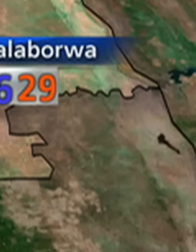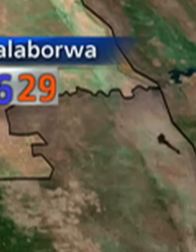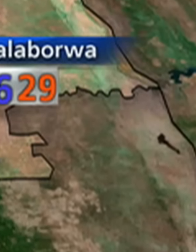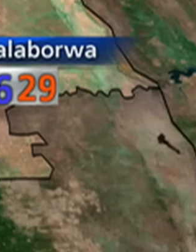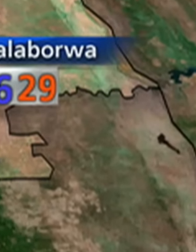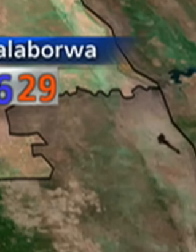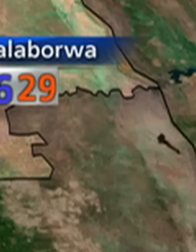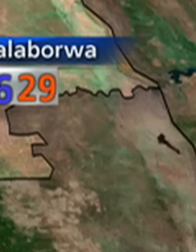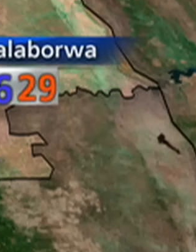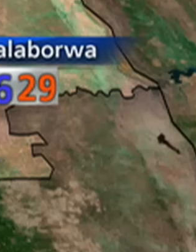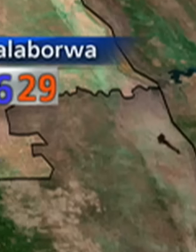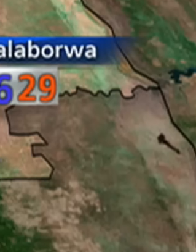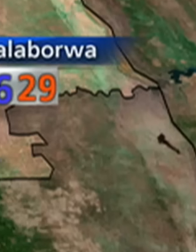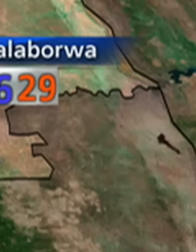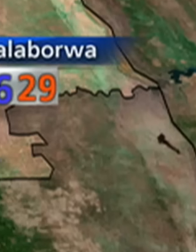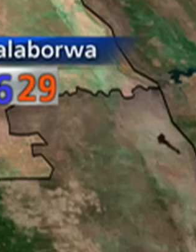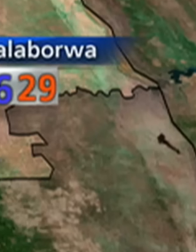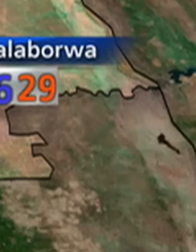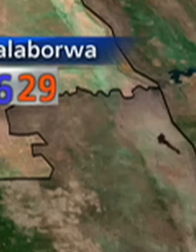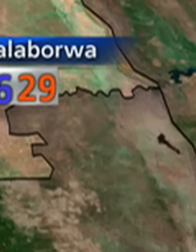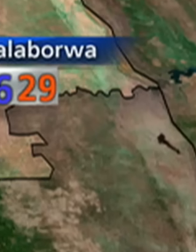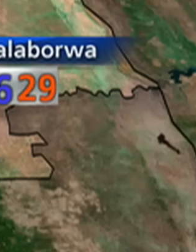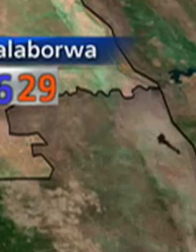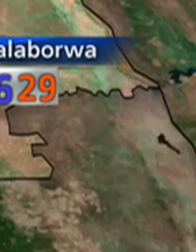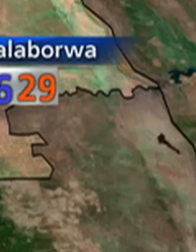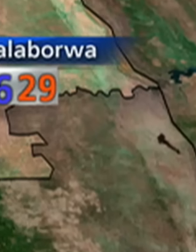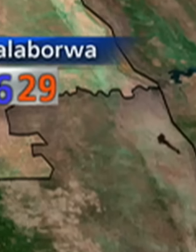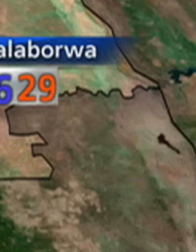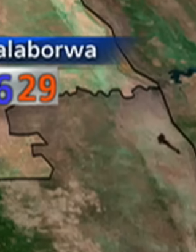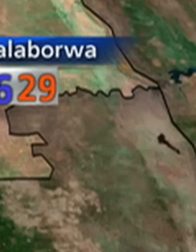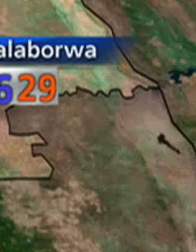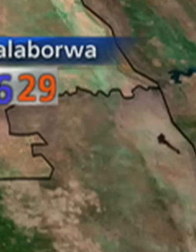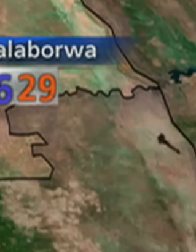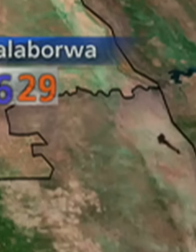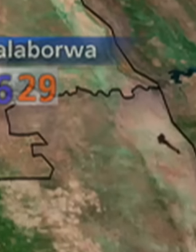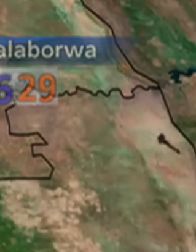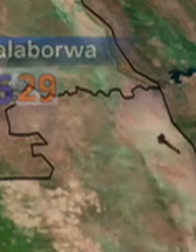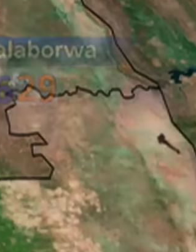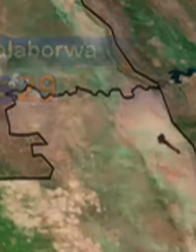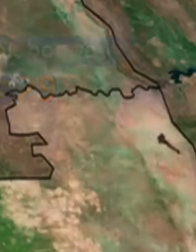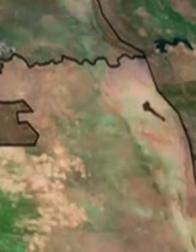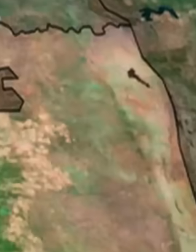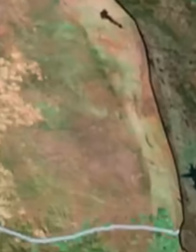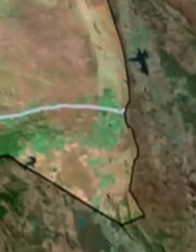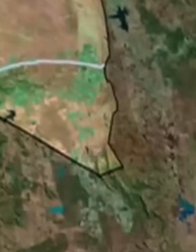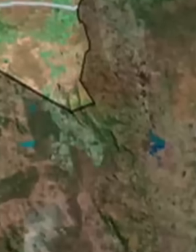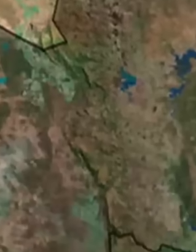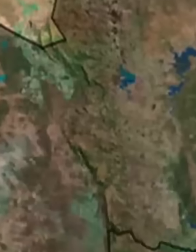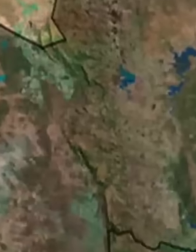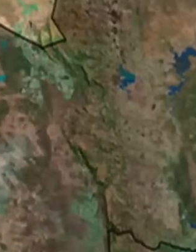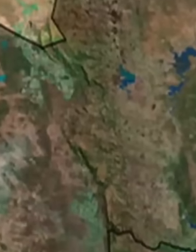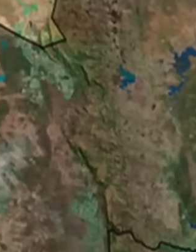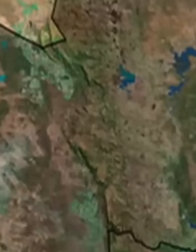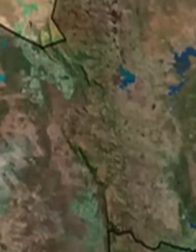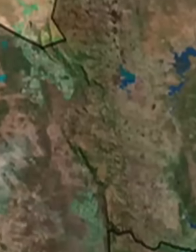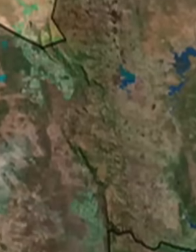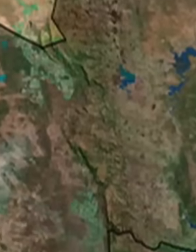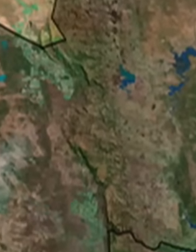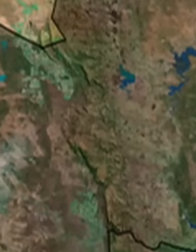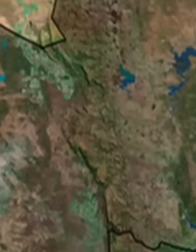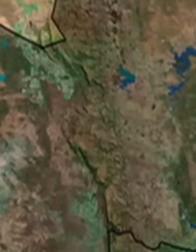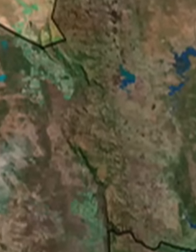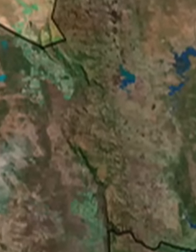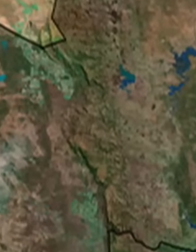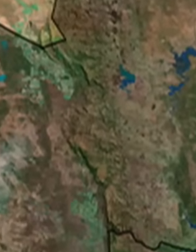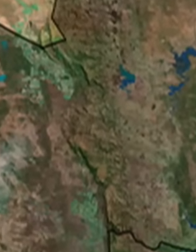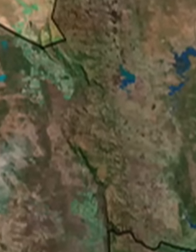rita di kgate di rita fela go mashome a mararo a metse e medi kaofela a re shebile hona ka lephala le teng o tla hlotshetse di kgate di kala fela go leshome le metse mene go fitla go